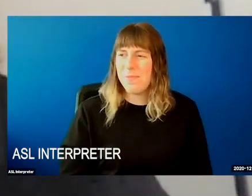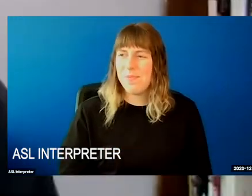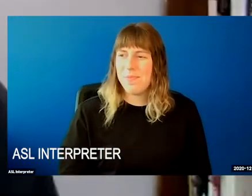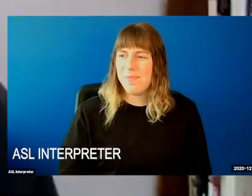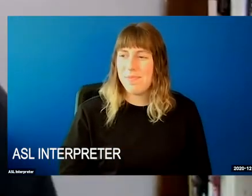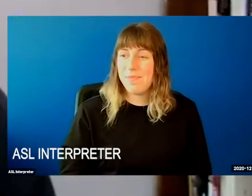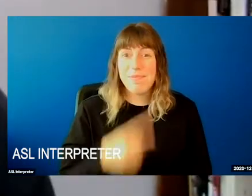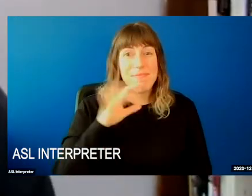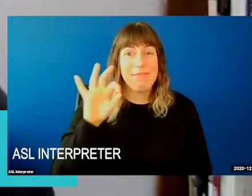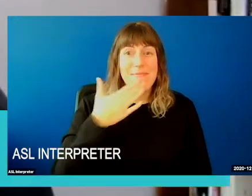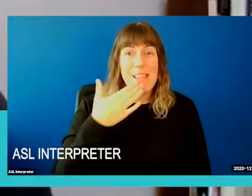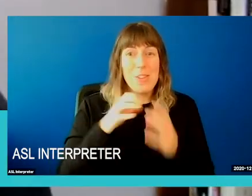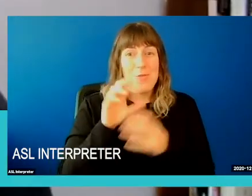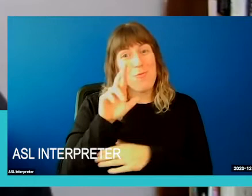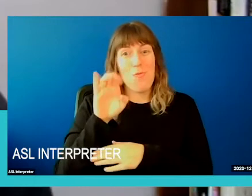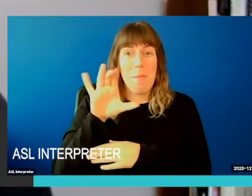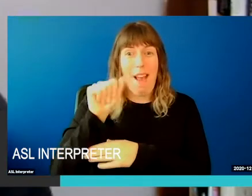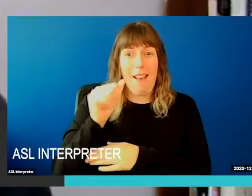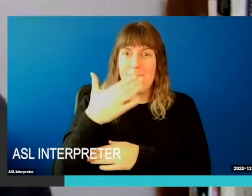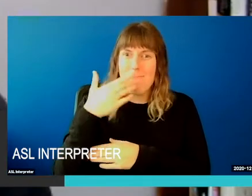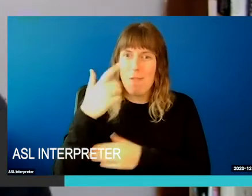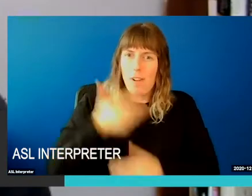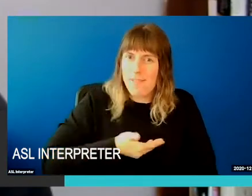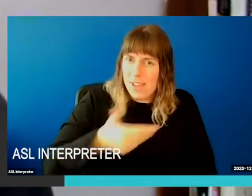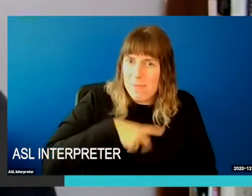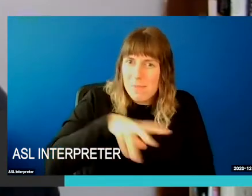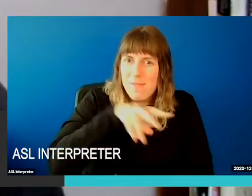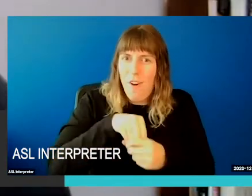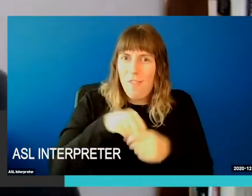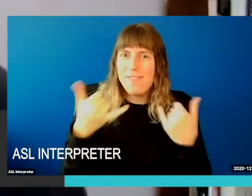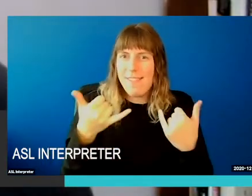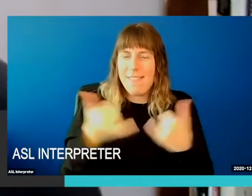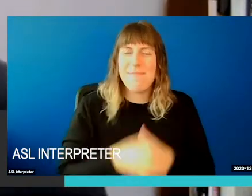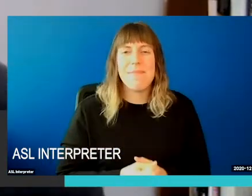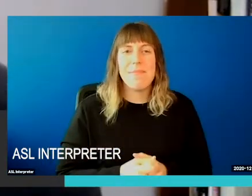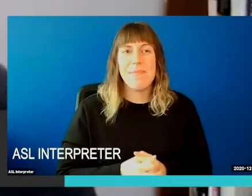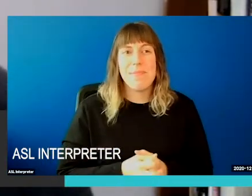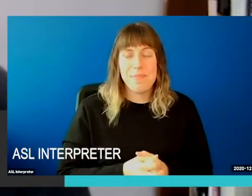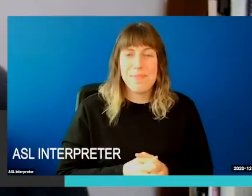Thank you very much, Rebecca. Thanks for inviting me to this this series.